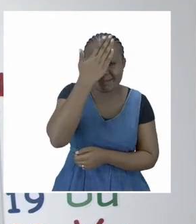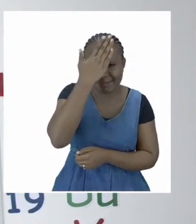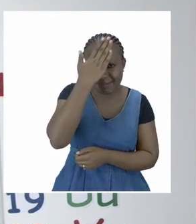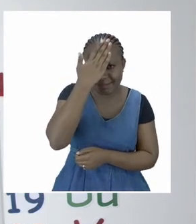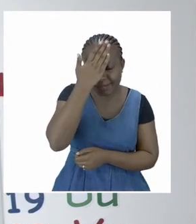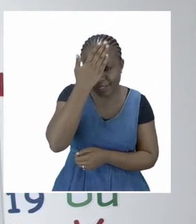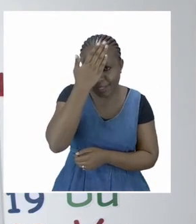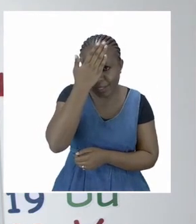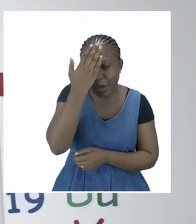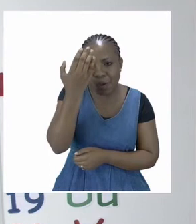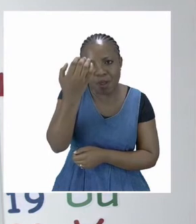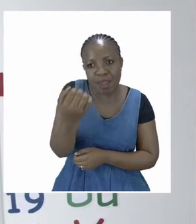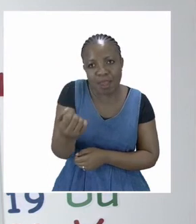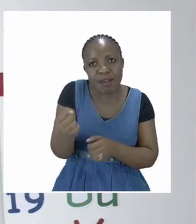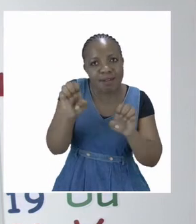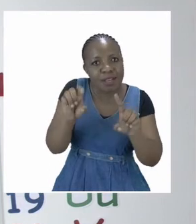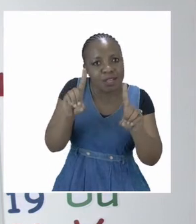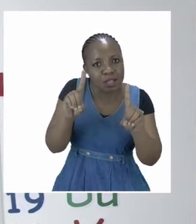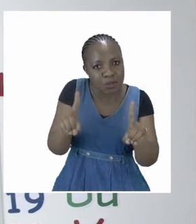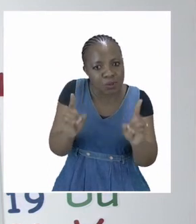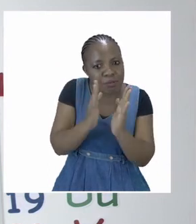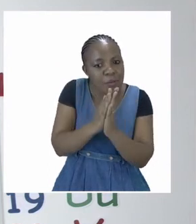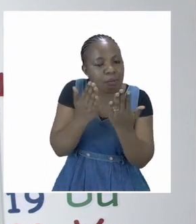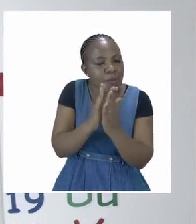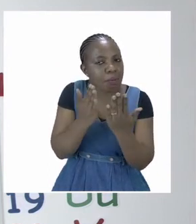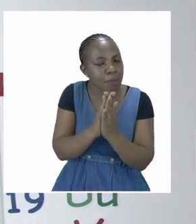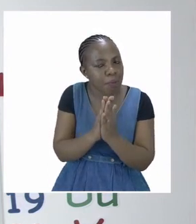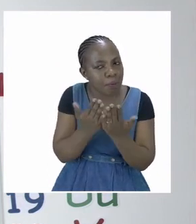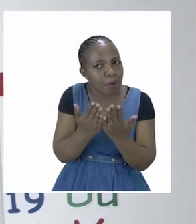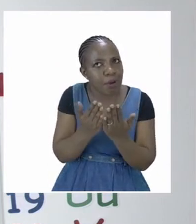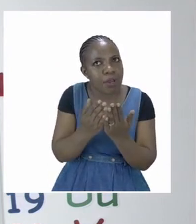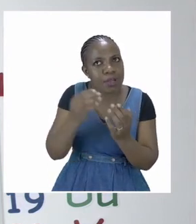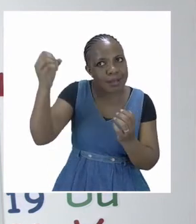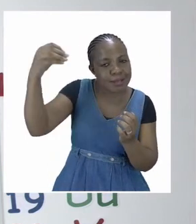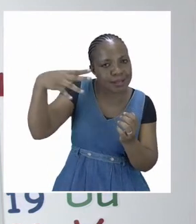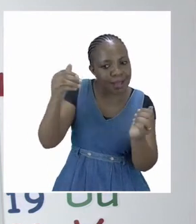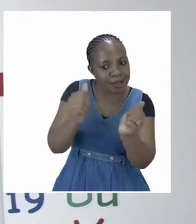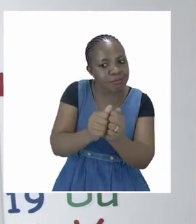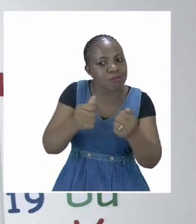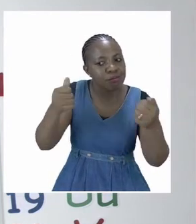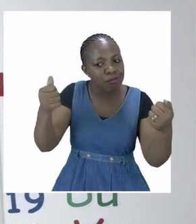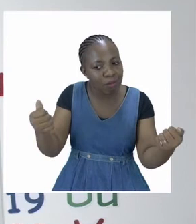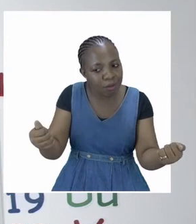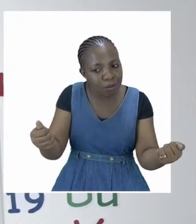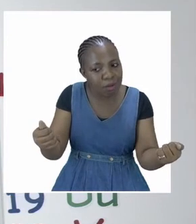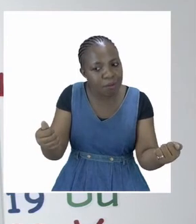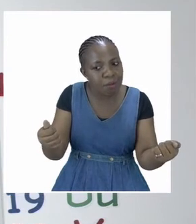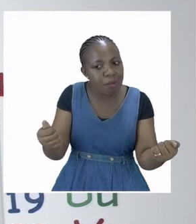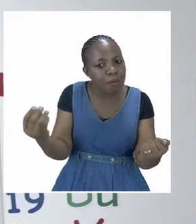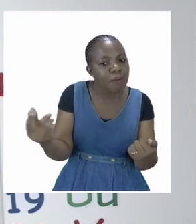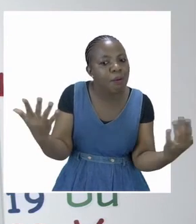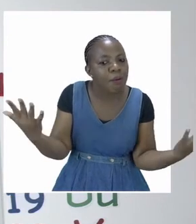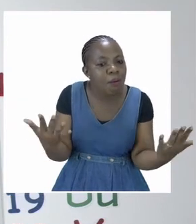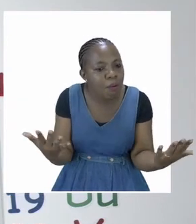booklet in our daily newspaper, street sales, or at your school every Monday